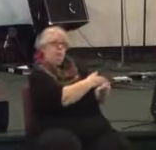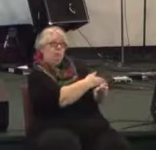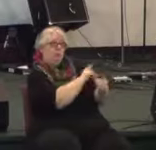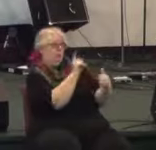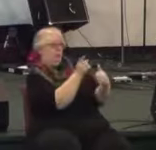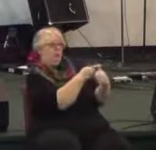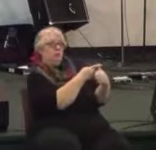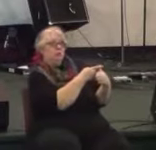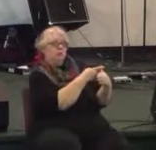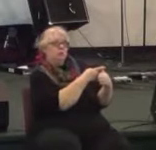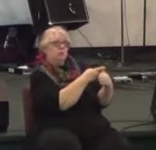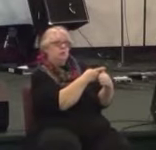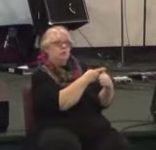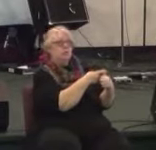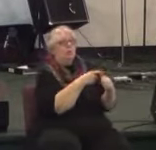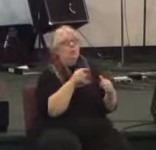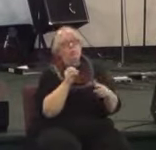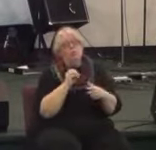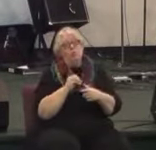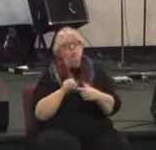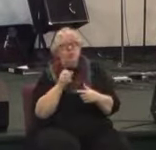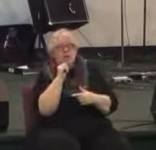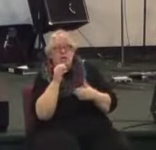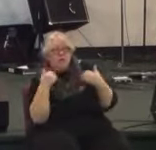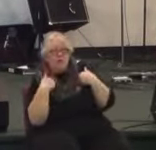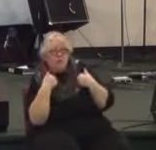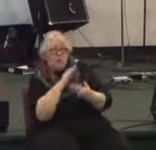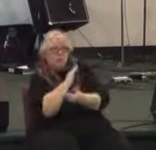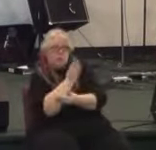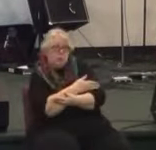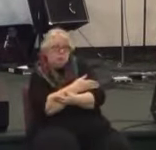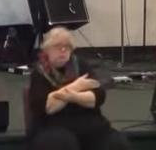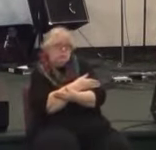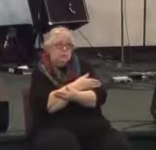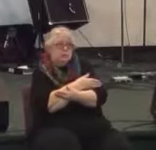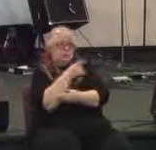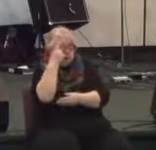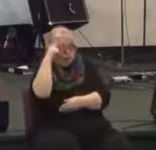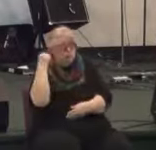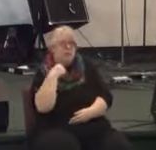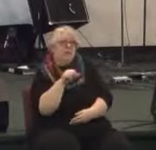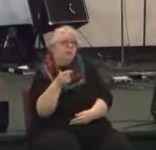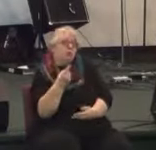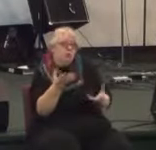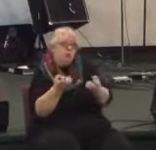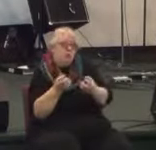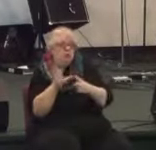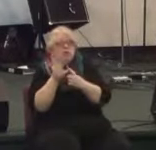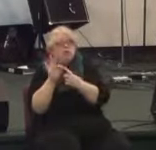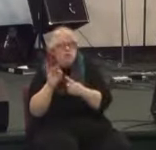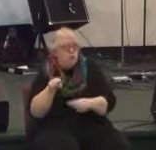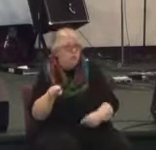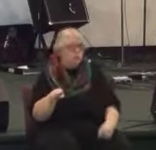picked, or to not have the power enough, or the strength enough, or the ability enough to get picked? Power